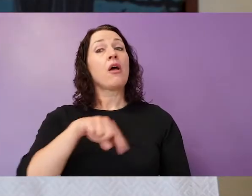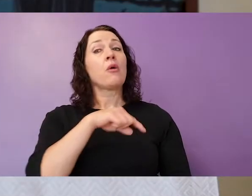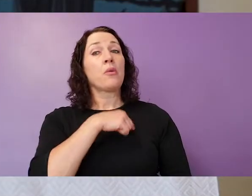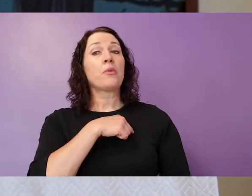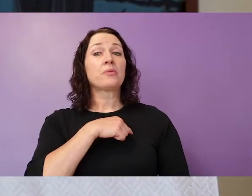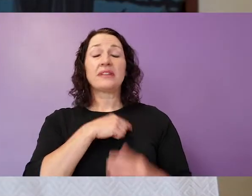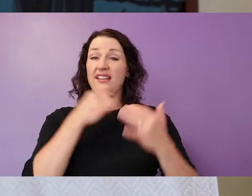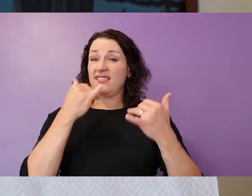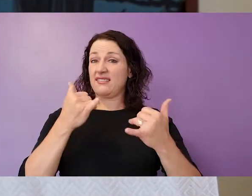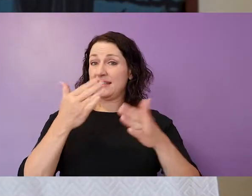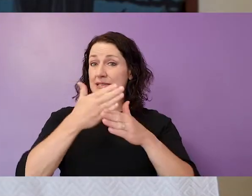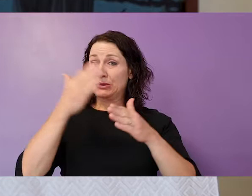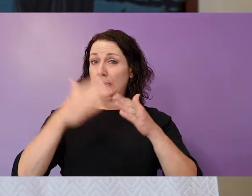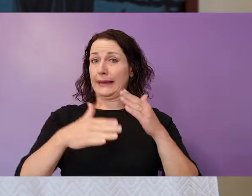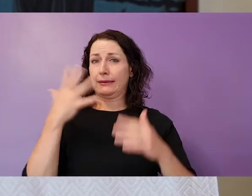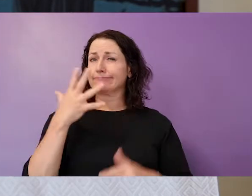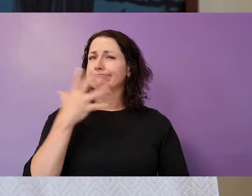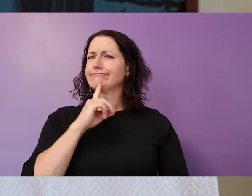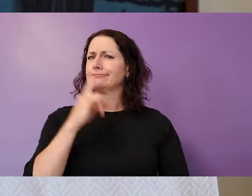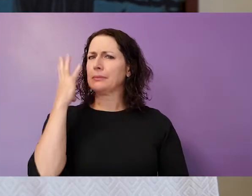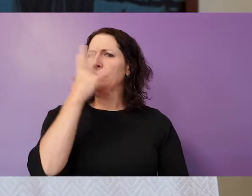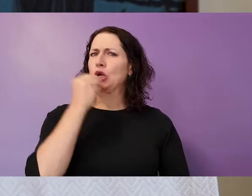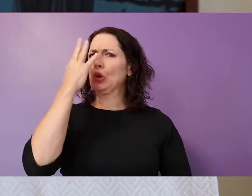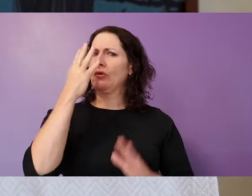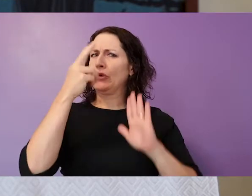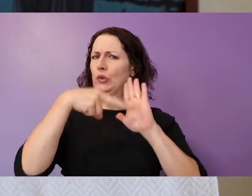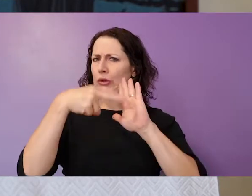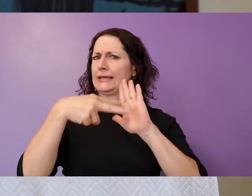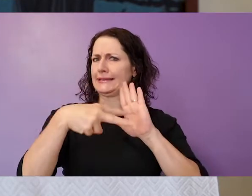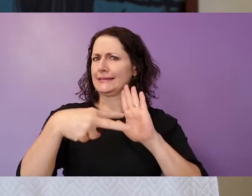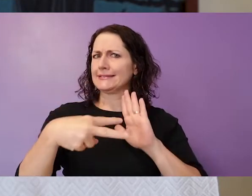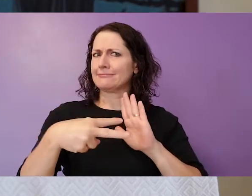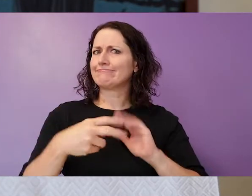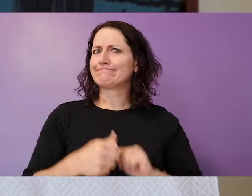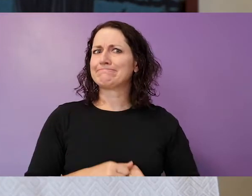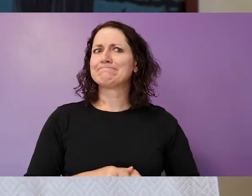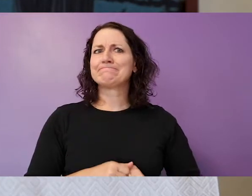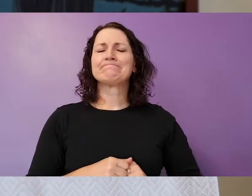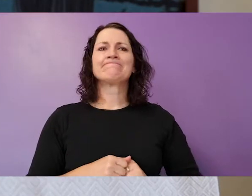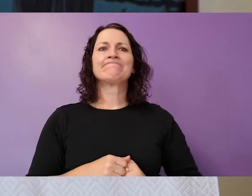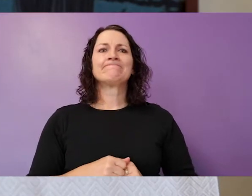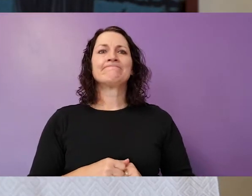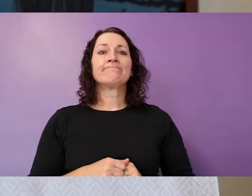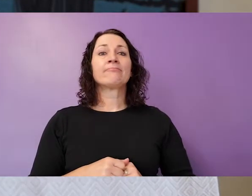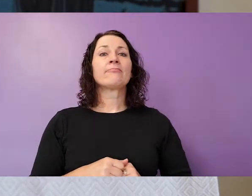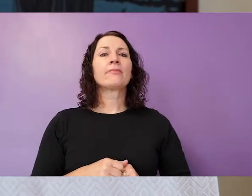We have some beautiful readings for this weekend.